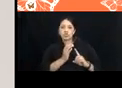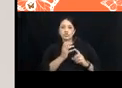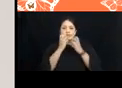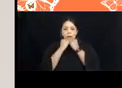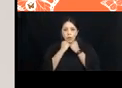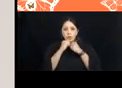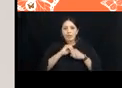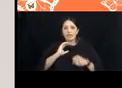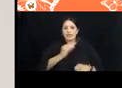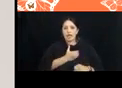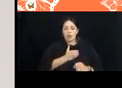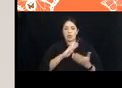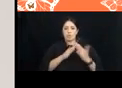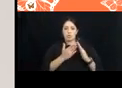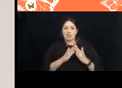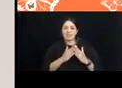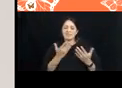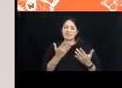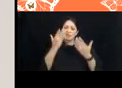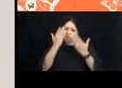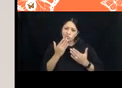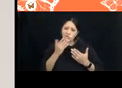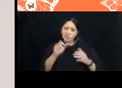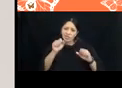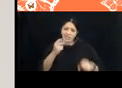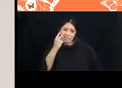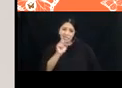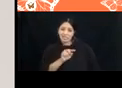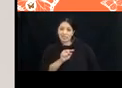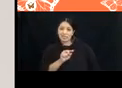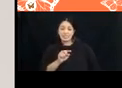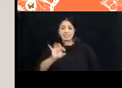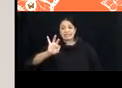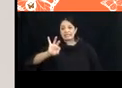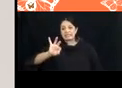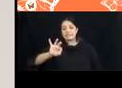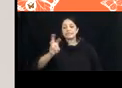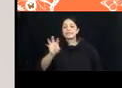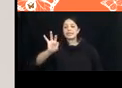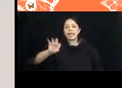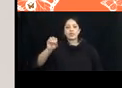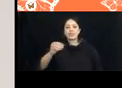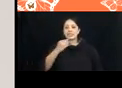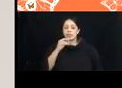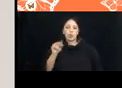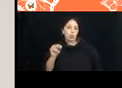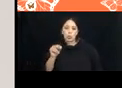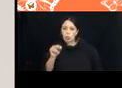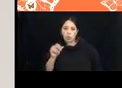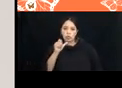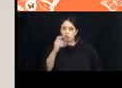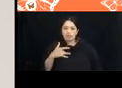community, unfortunately, as you can see from here, 69% of them say they do not feel